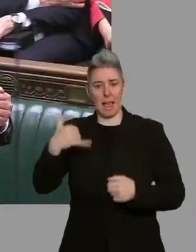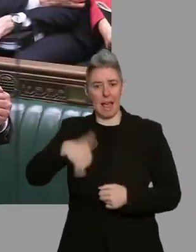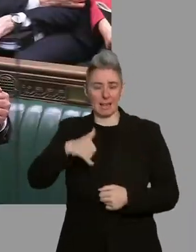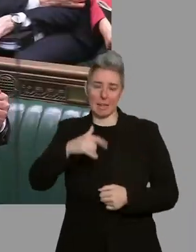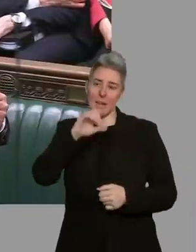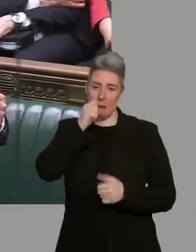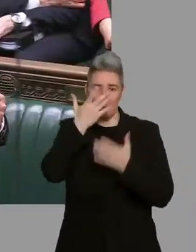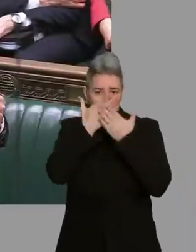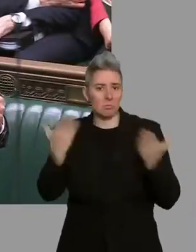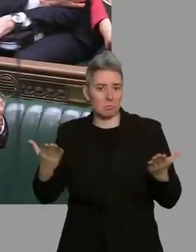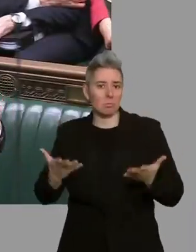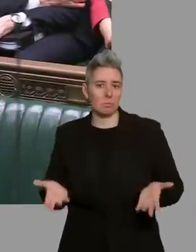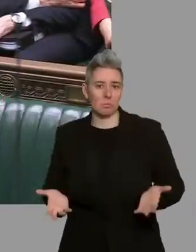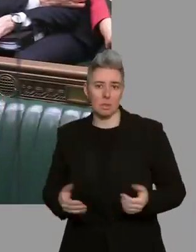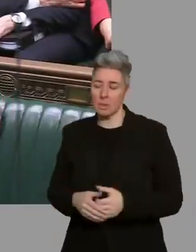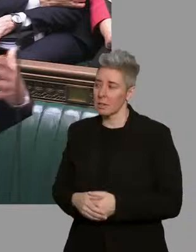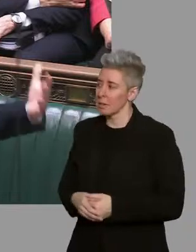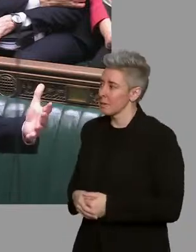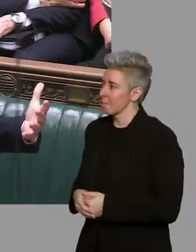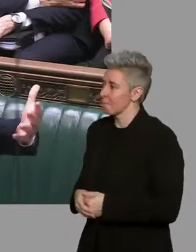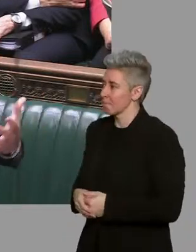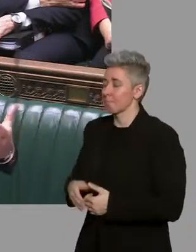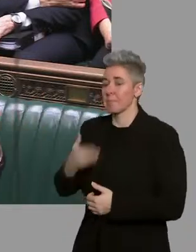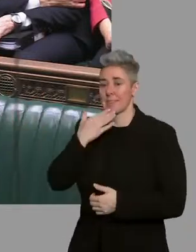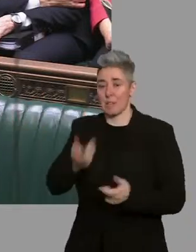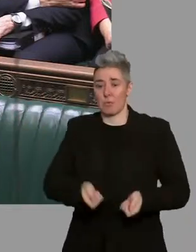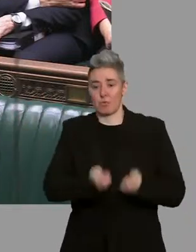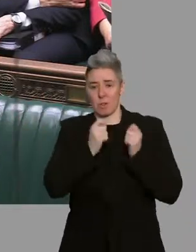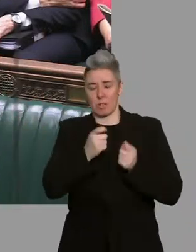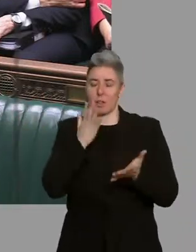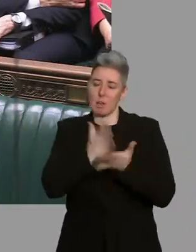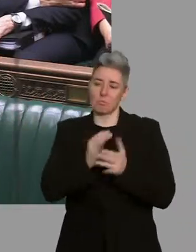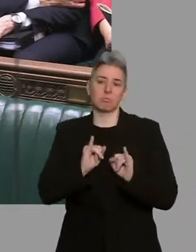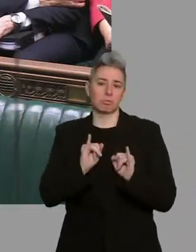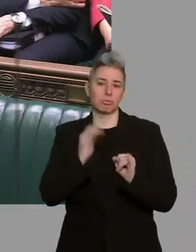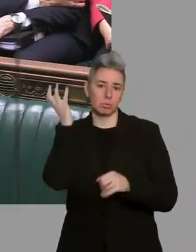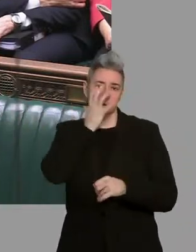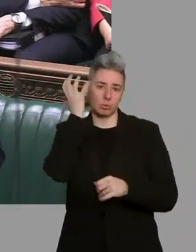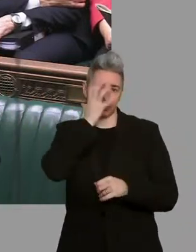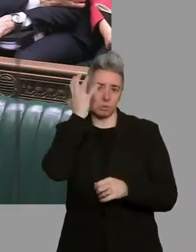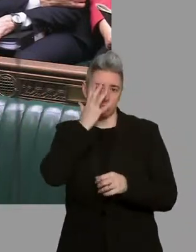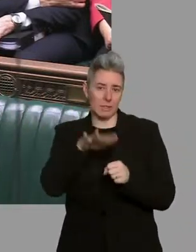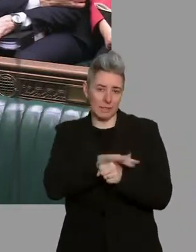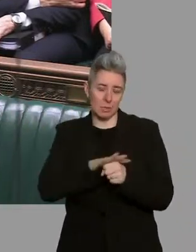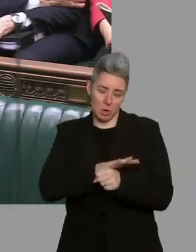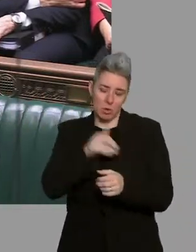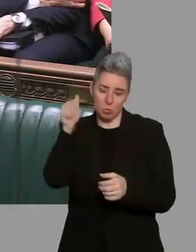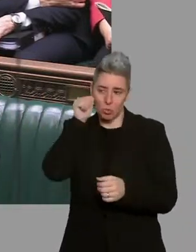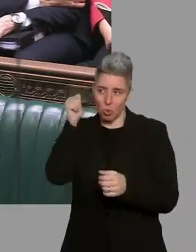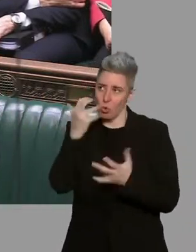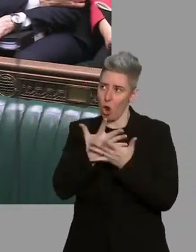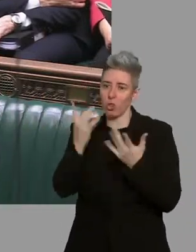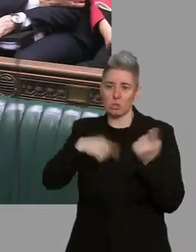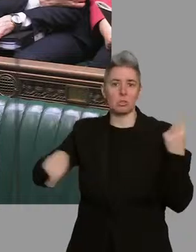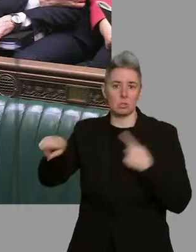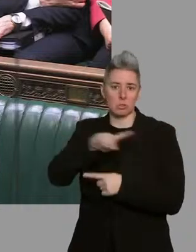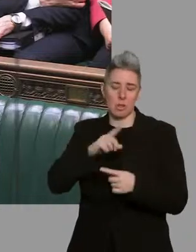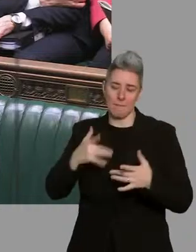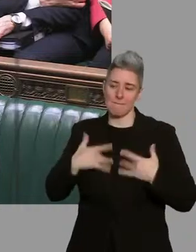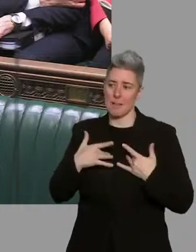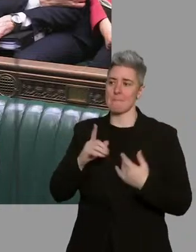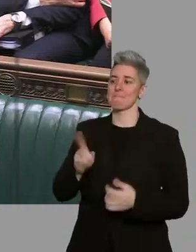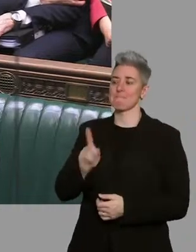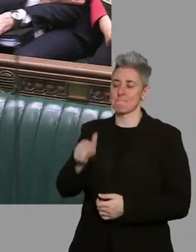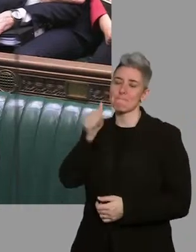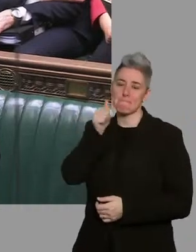an appalling situation when it comes to housing, and one will be familiar to a number of MPs on both sides of the House. And that's why we will deliver